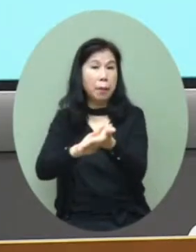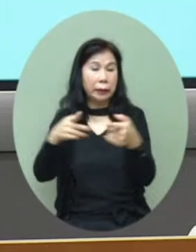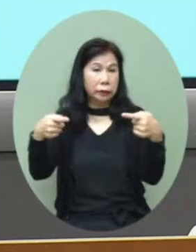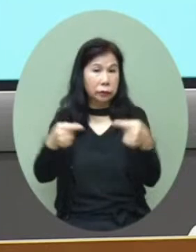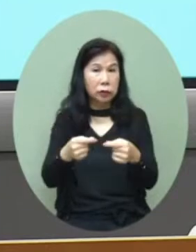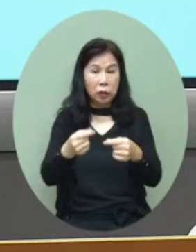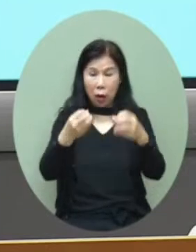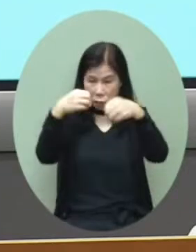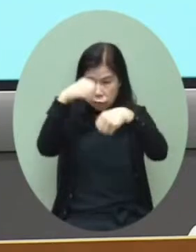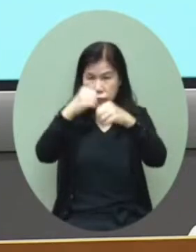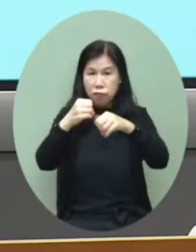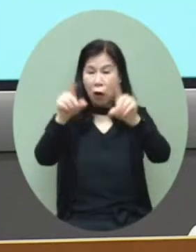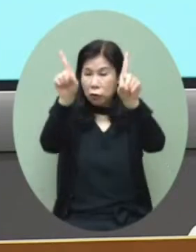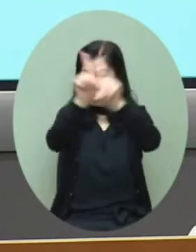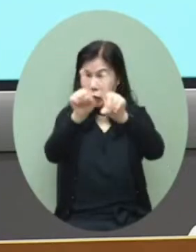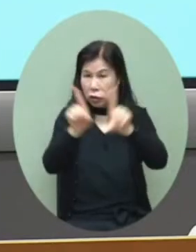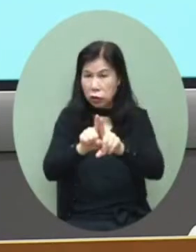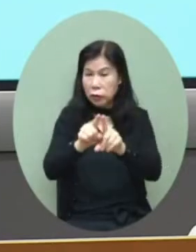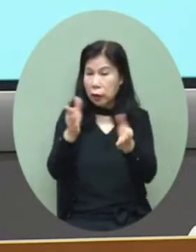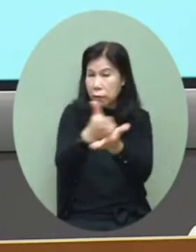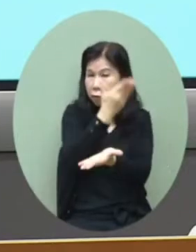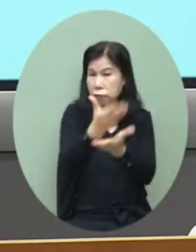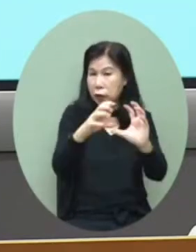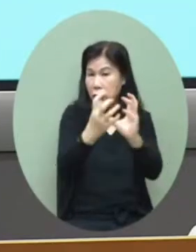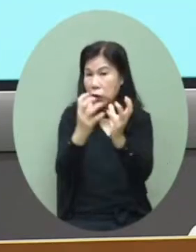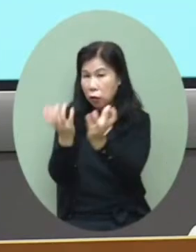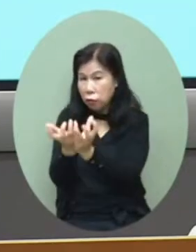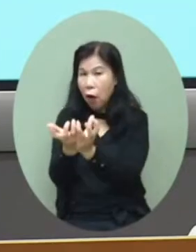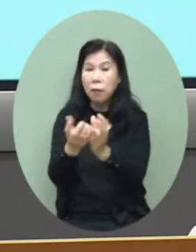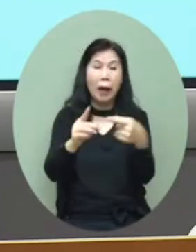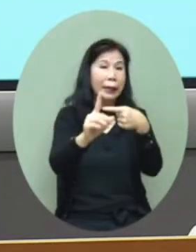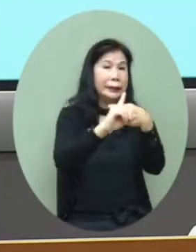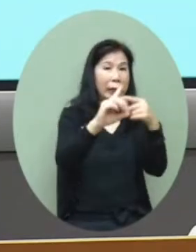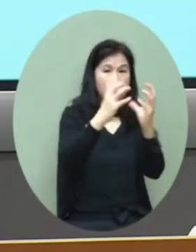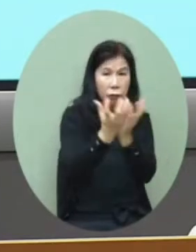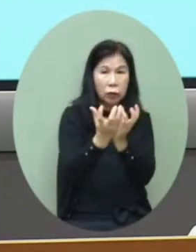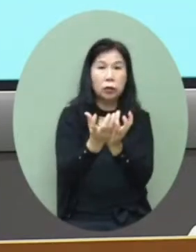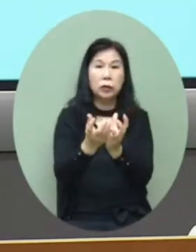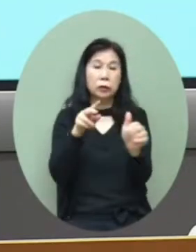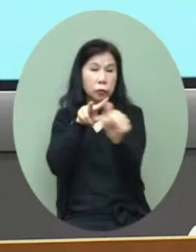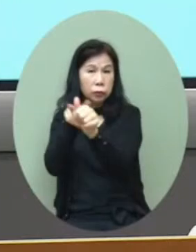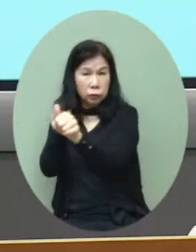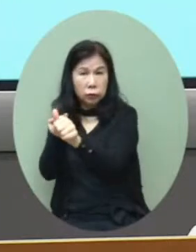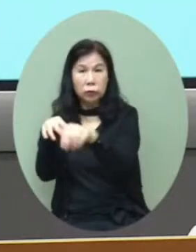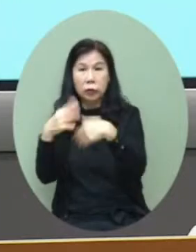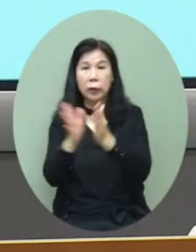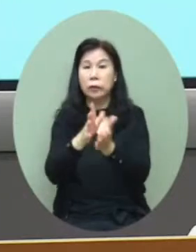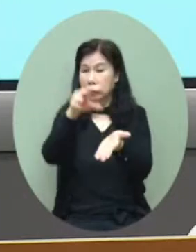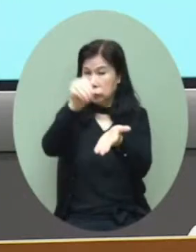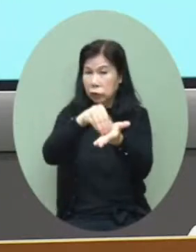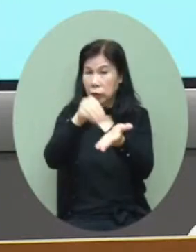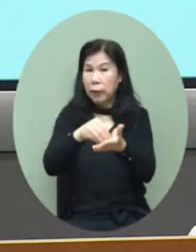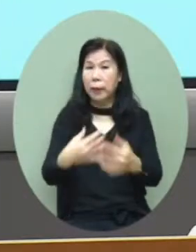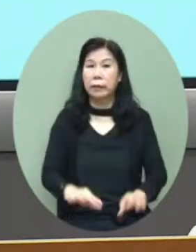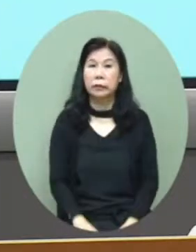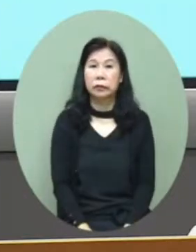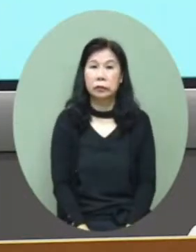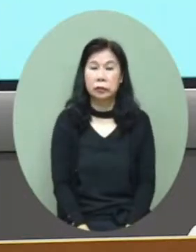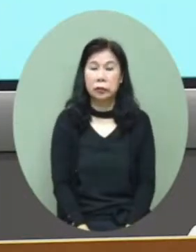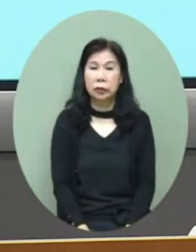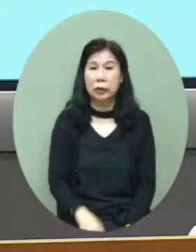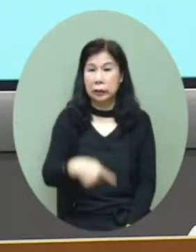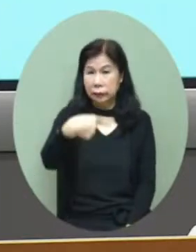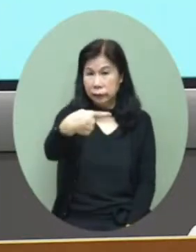in a state of inaction. We make use of scientific precision